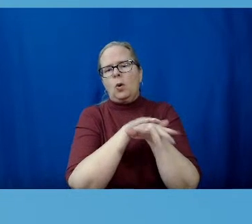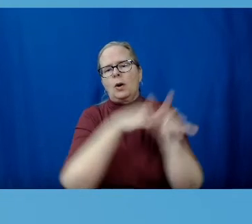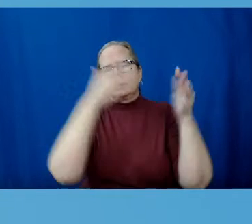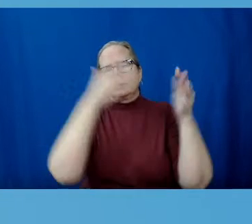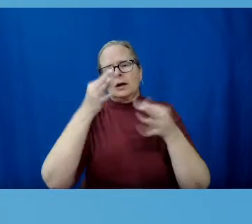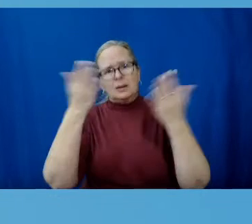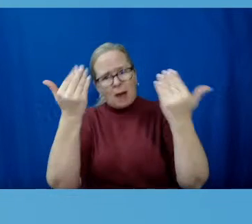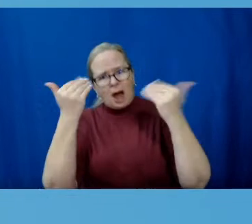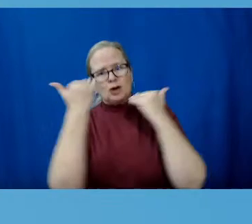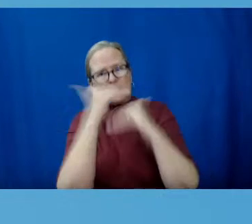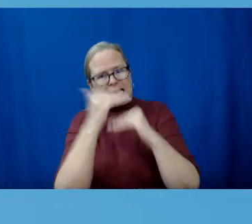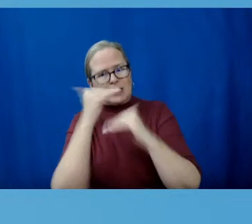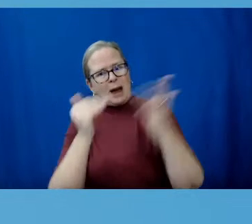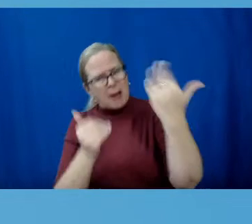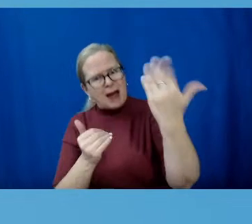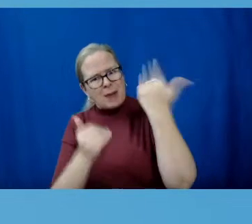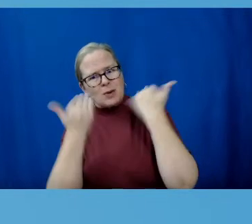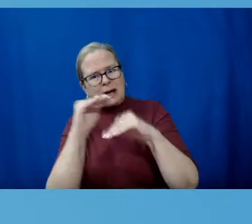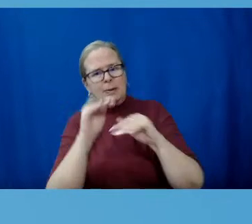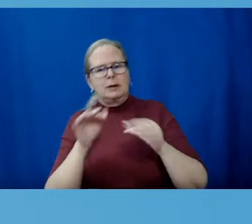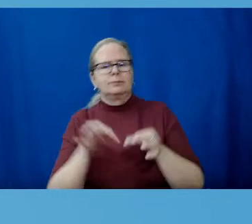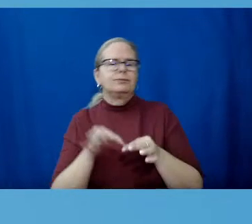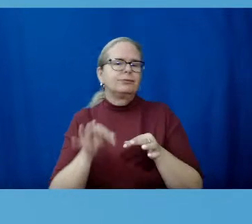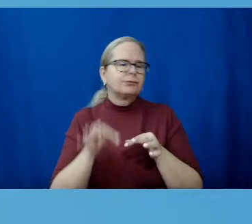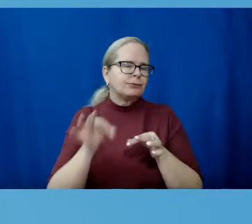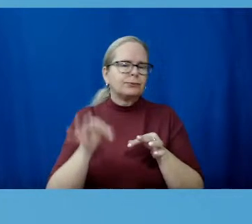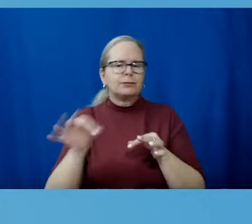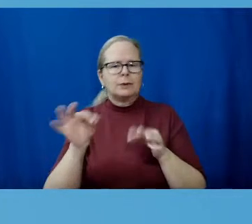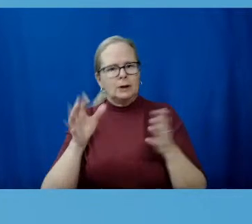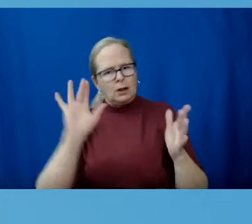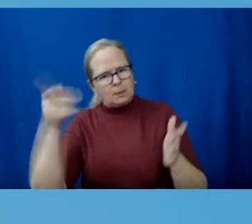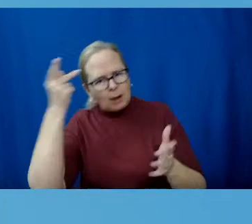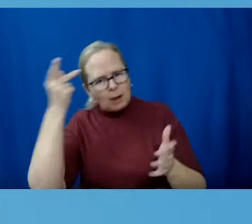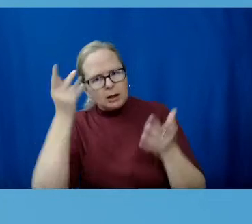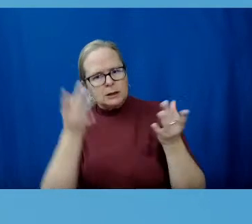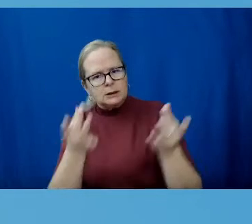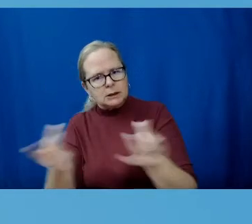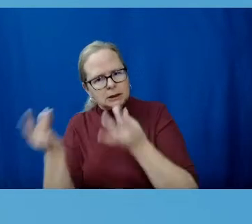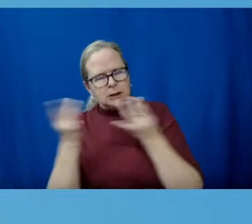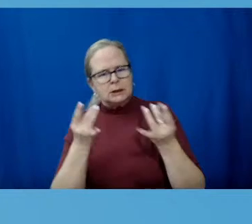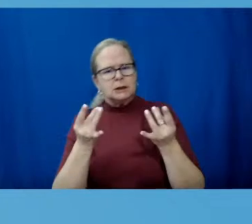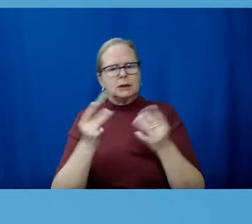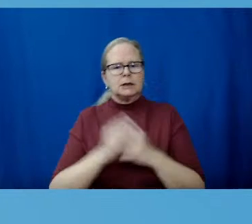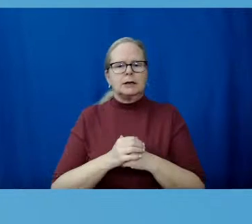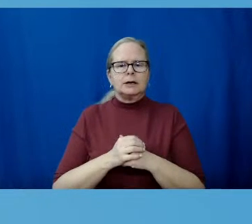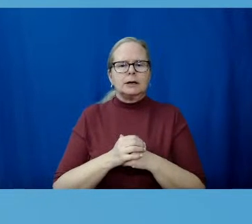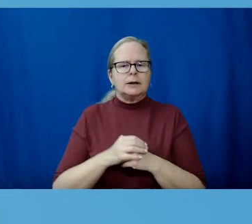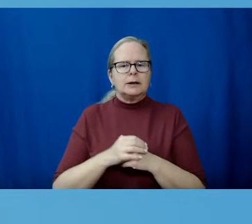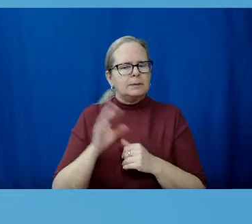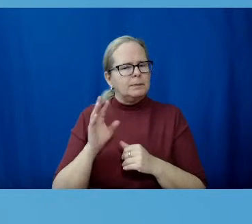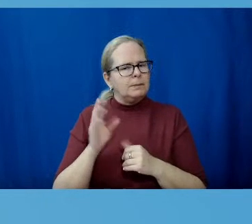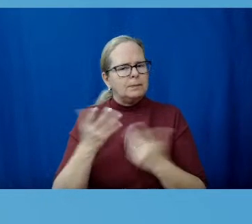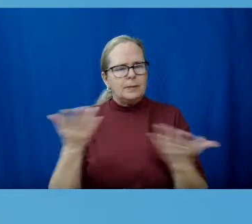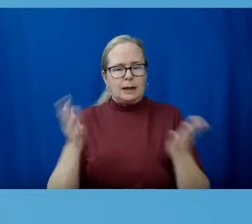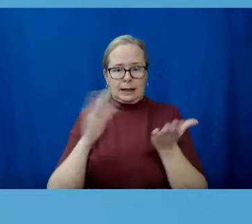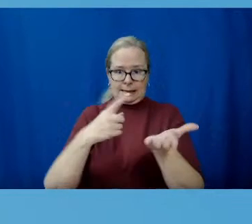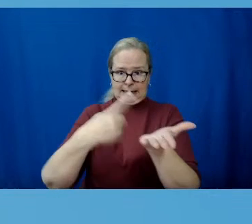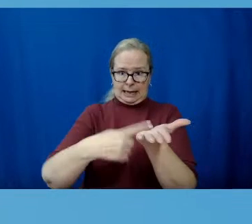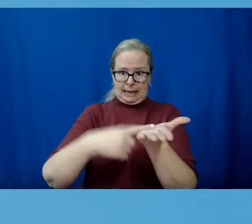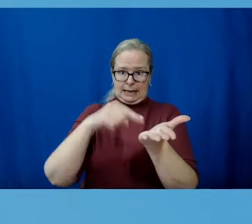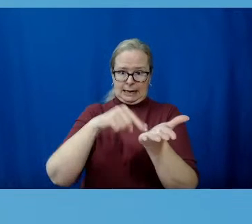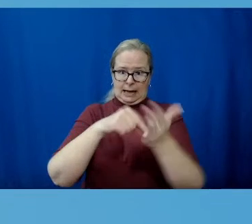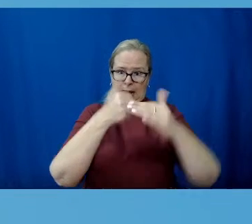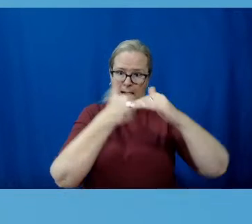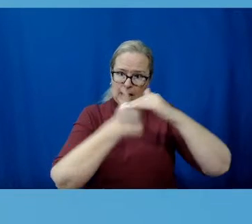lot of politics going on here. Just discussing it in terms of the public health, what makes common sense, public health from scientists